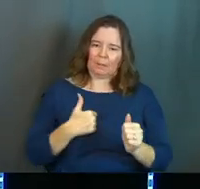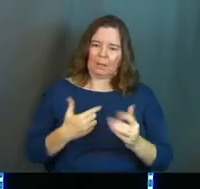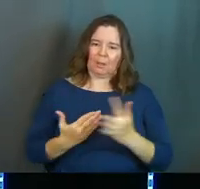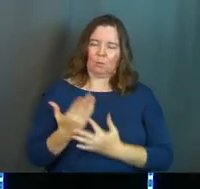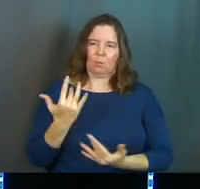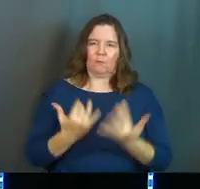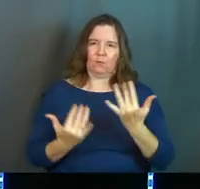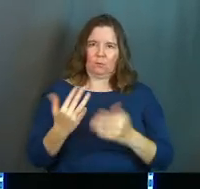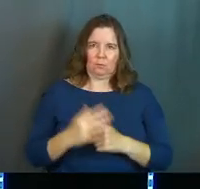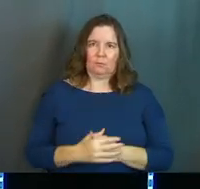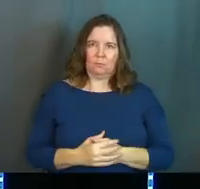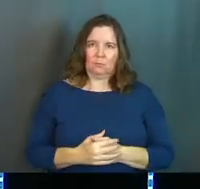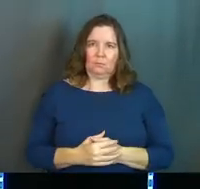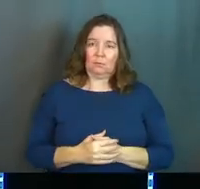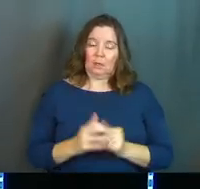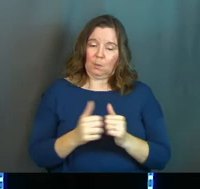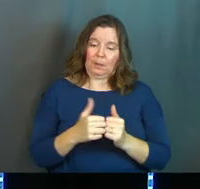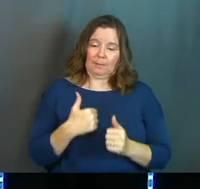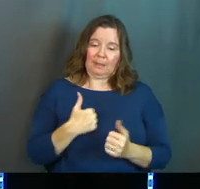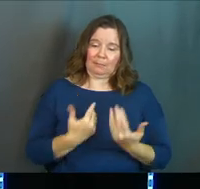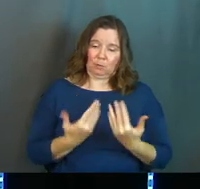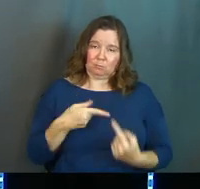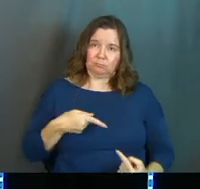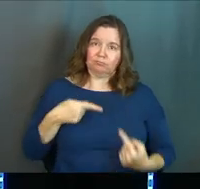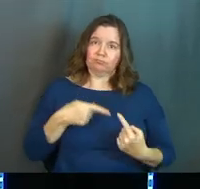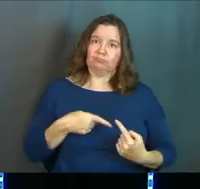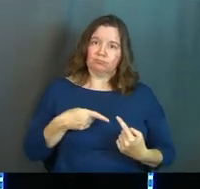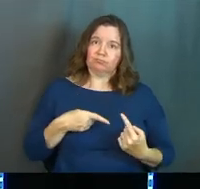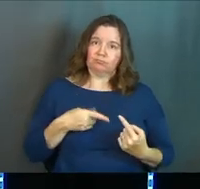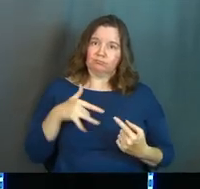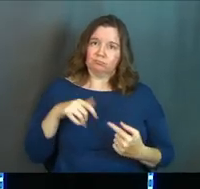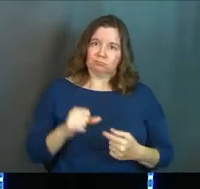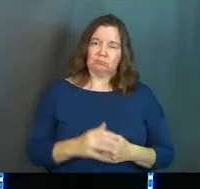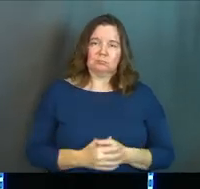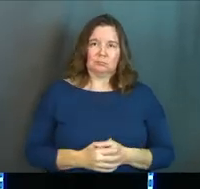furnace. He's with me in the furnace.